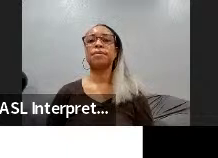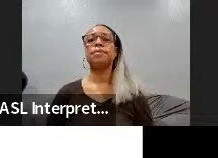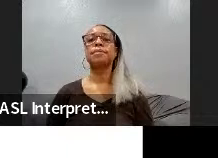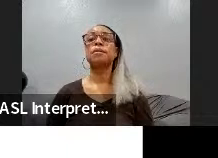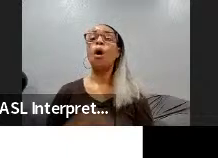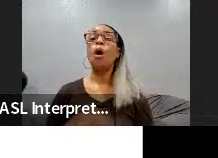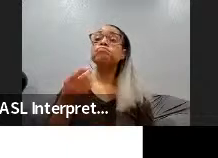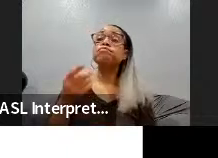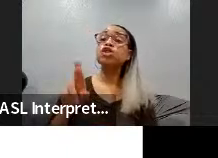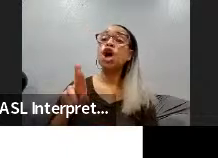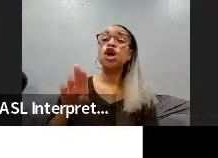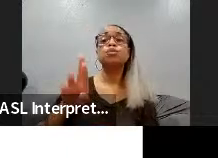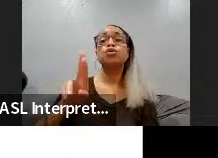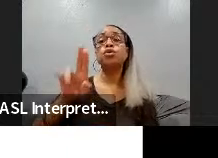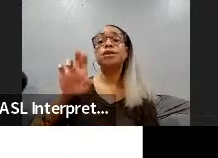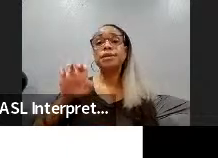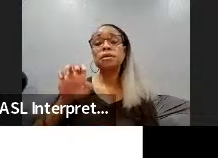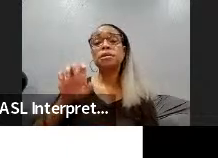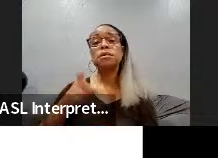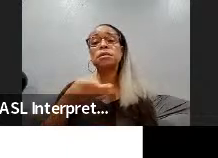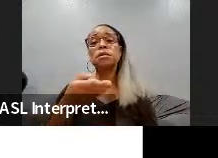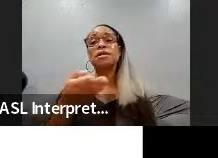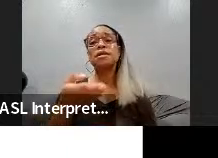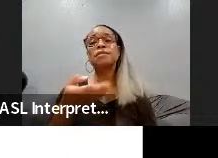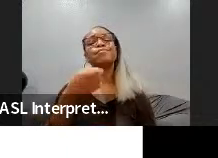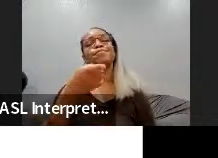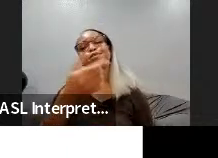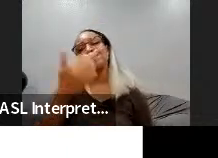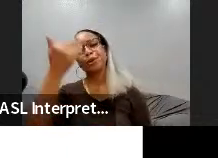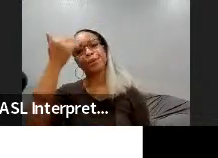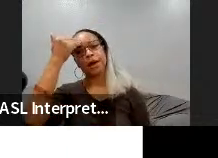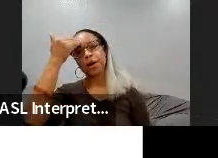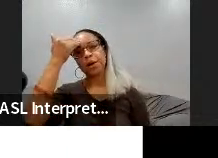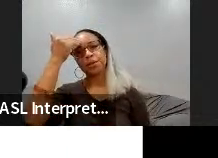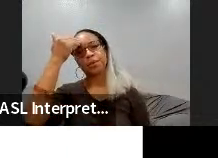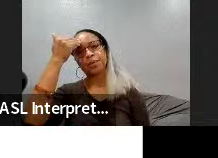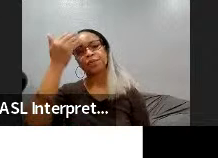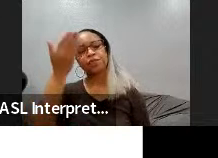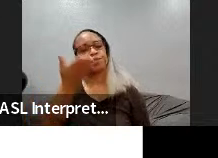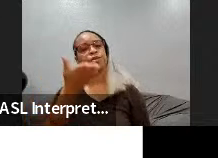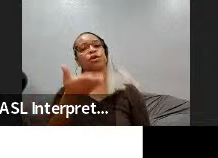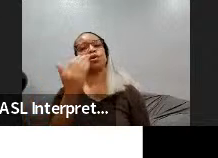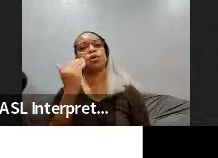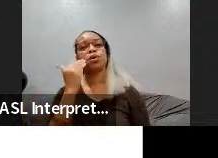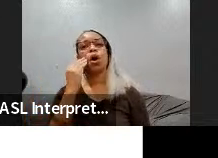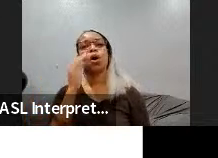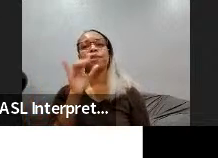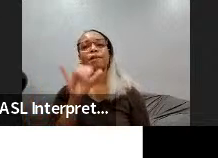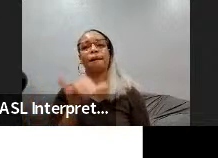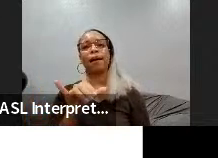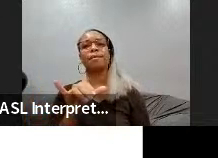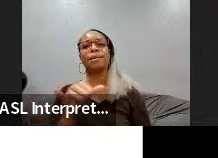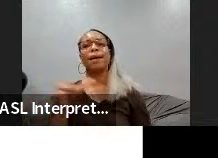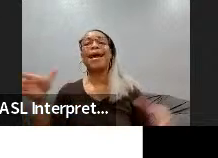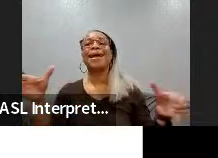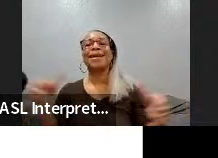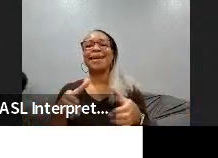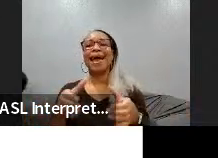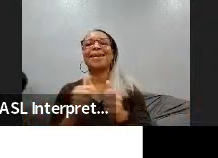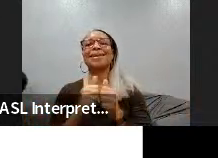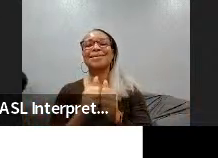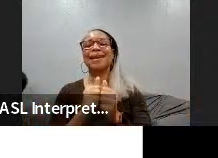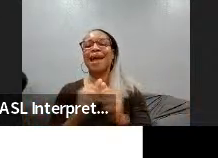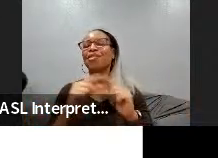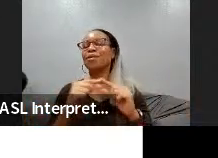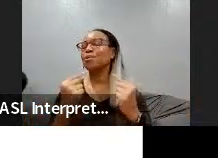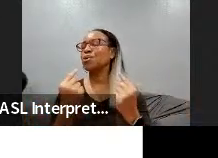Dr. Bruce? You already know that getting together groups is hard to